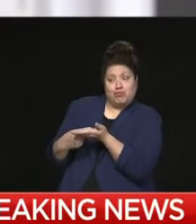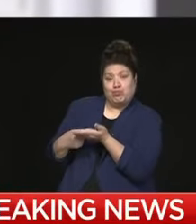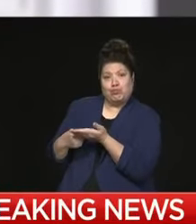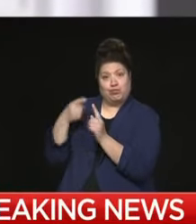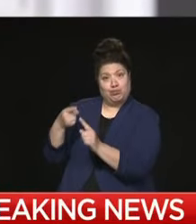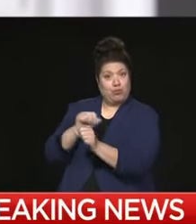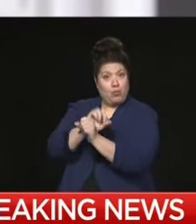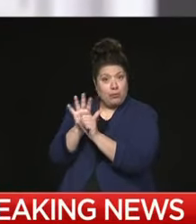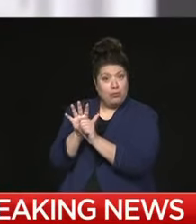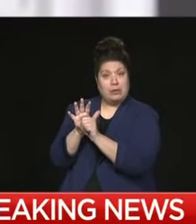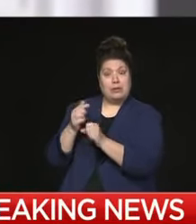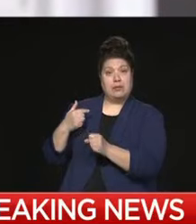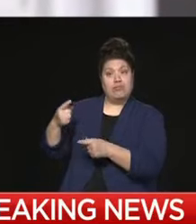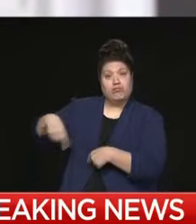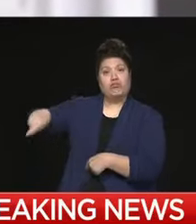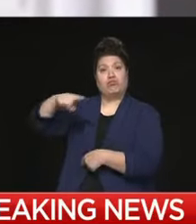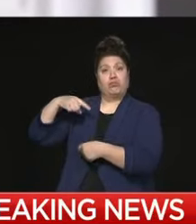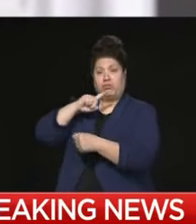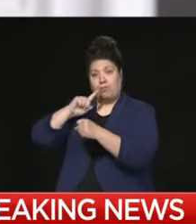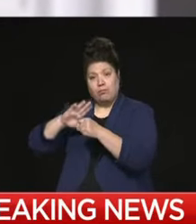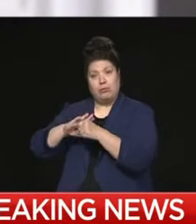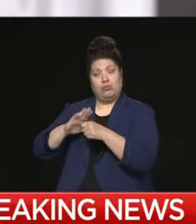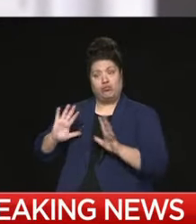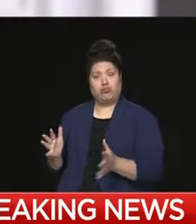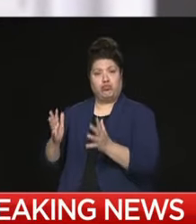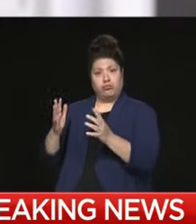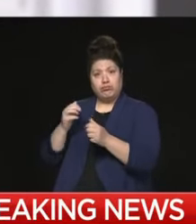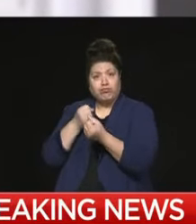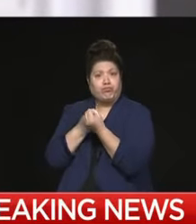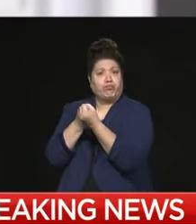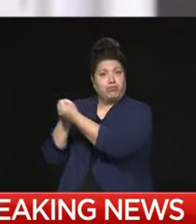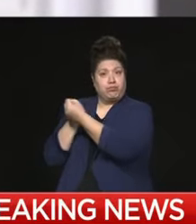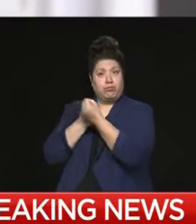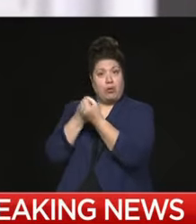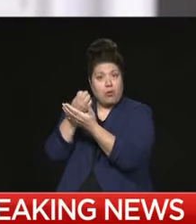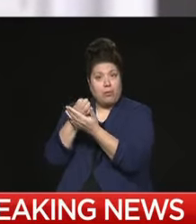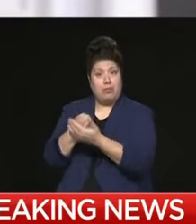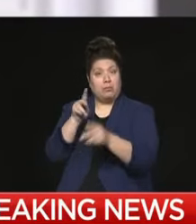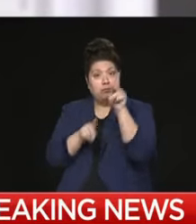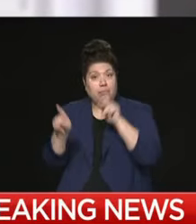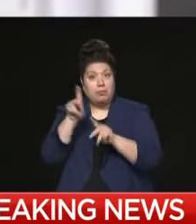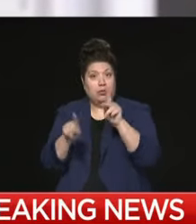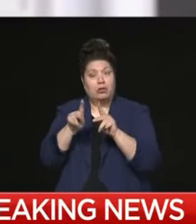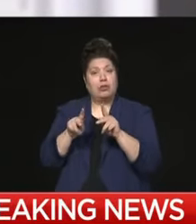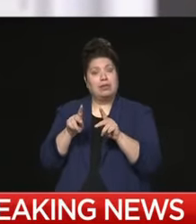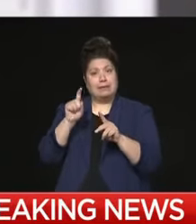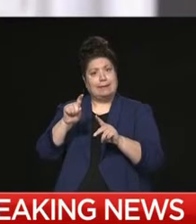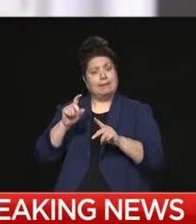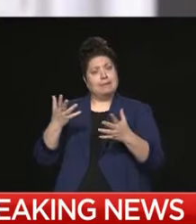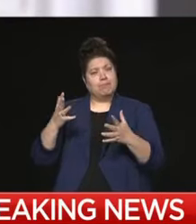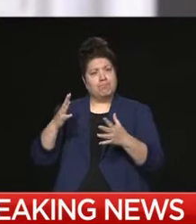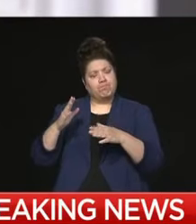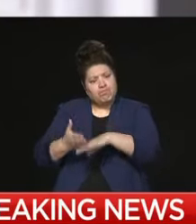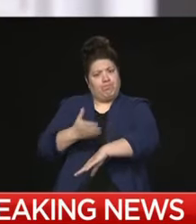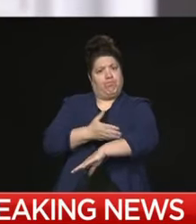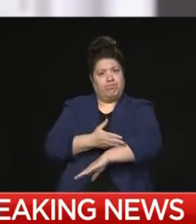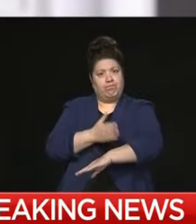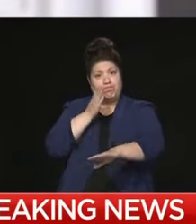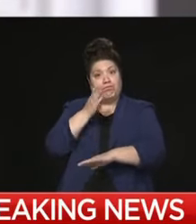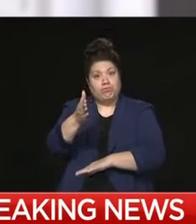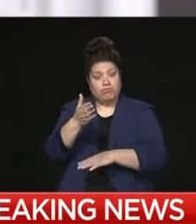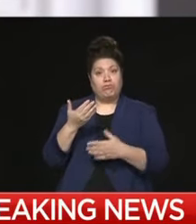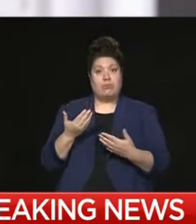all remain committed to doing whatever it takes to help people and our economies rebound after this crisis. We're working